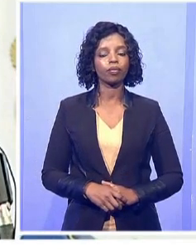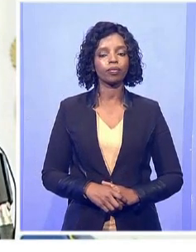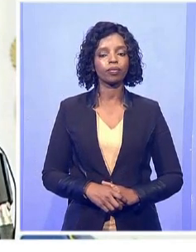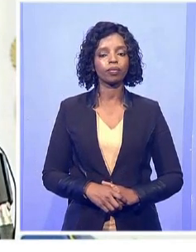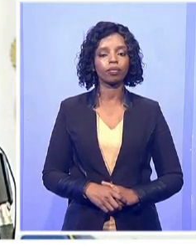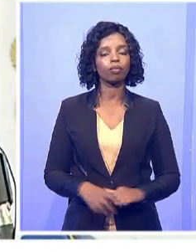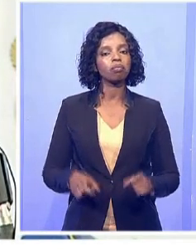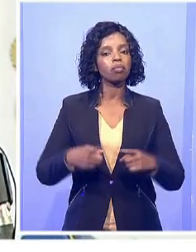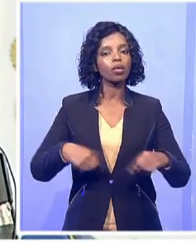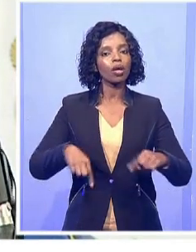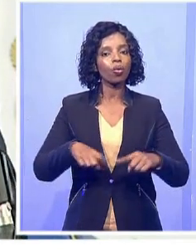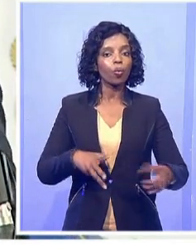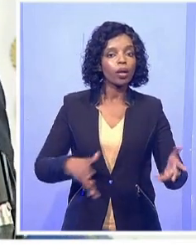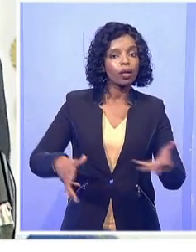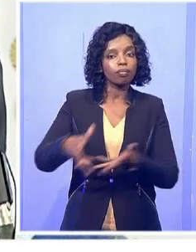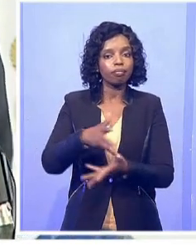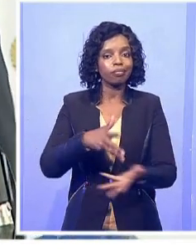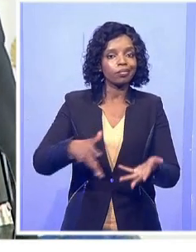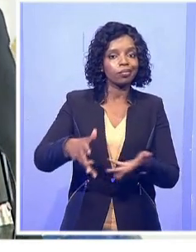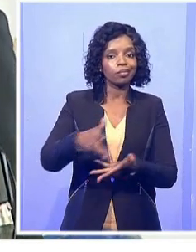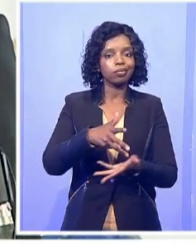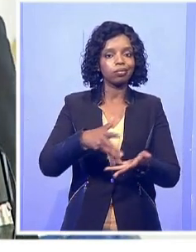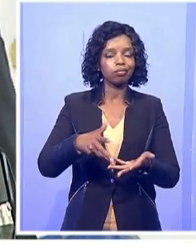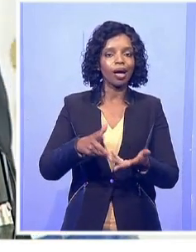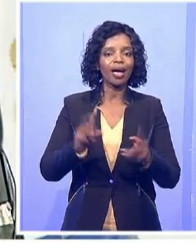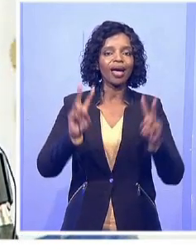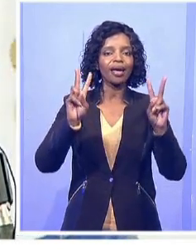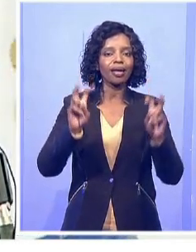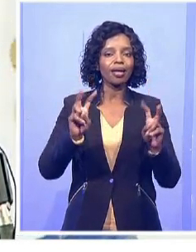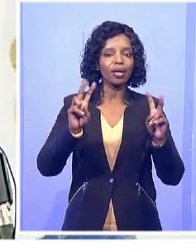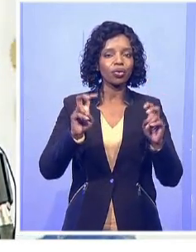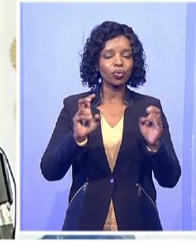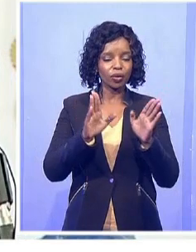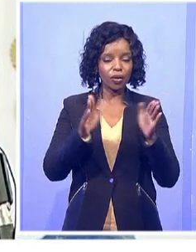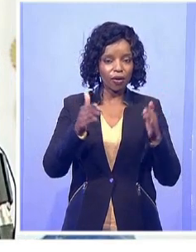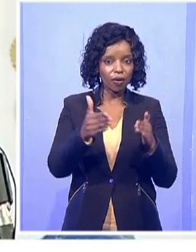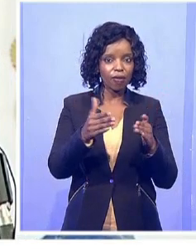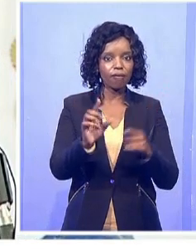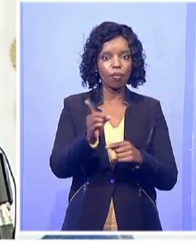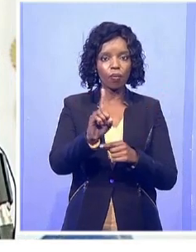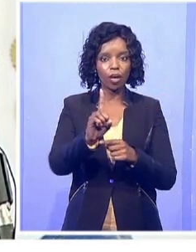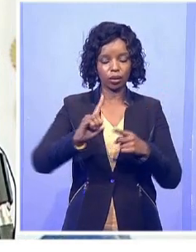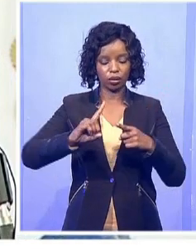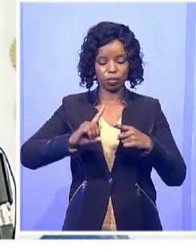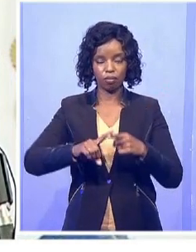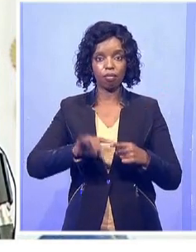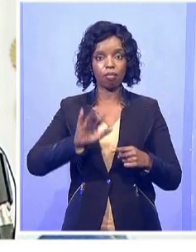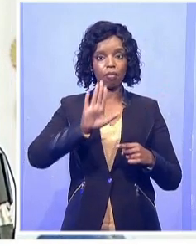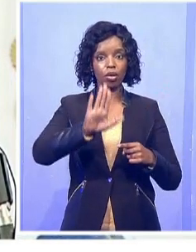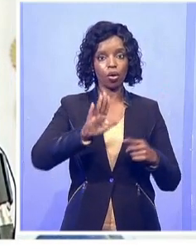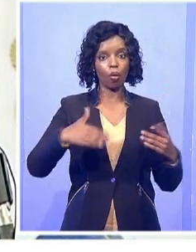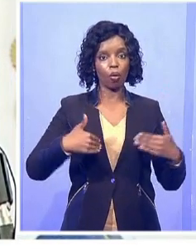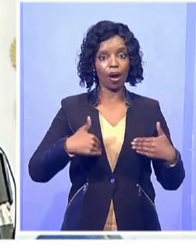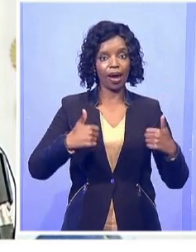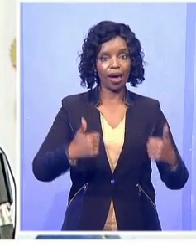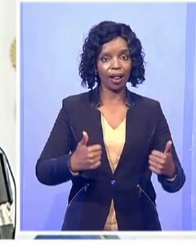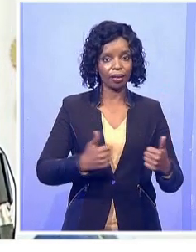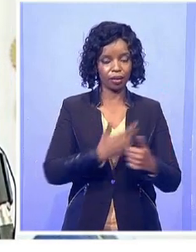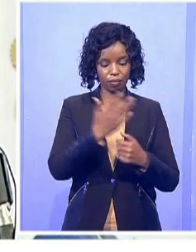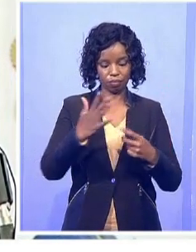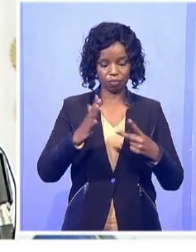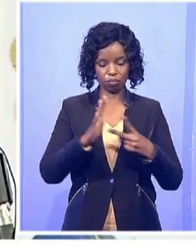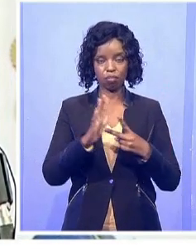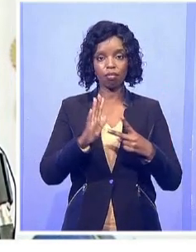work streams that will be looking at your health benefits, looking at your housing benefits.